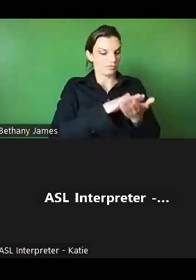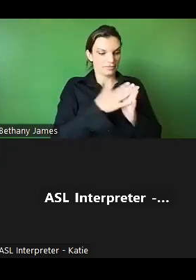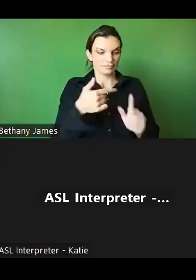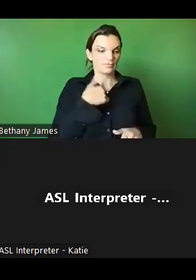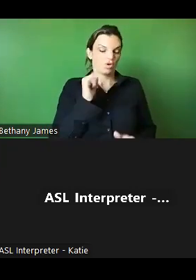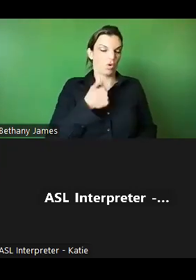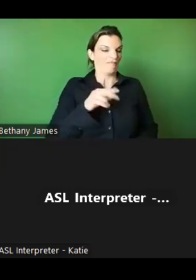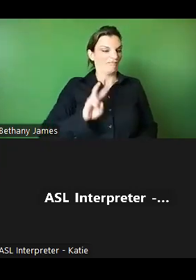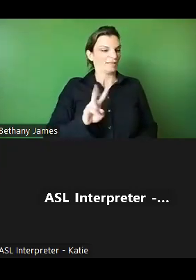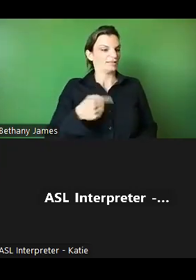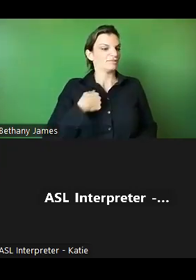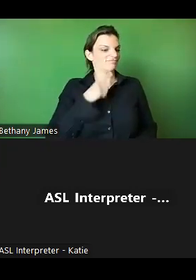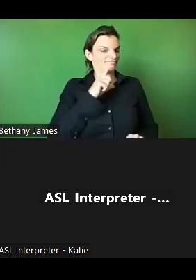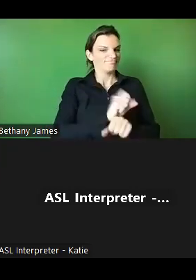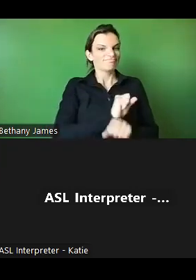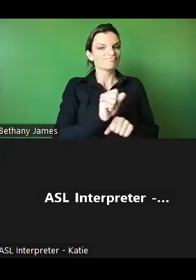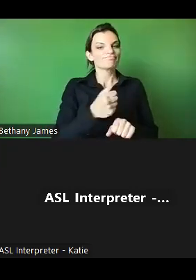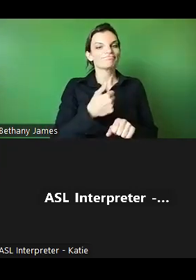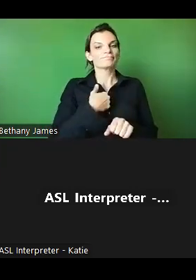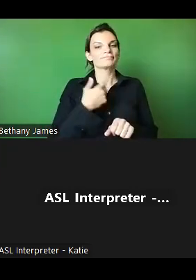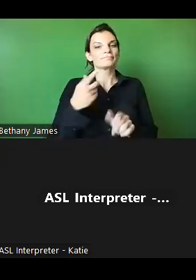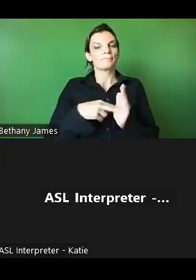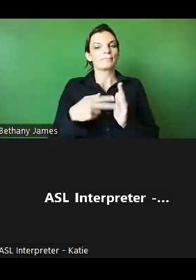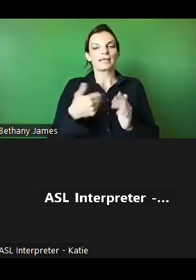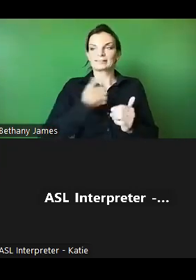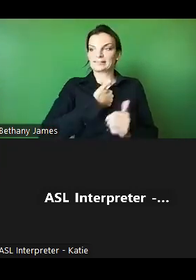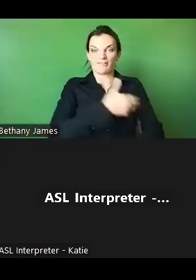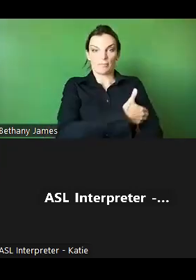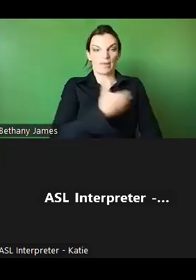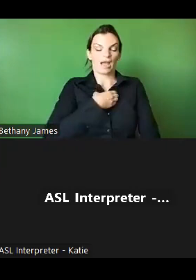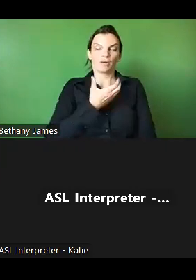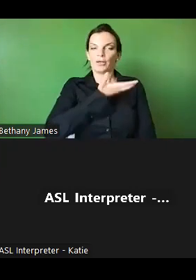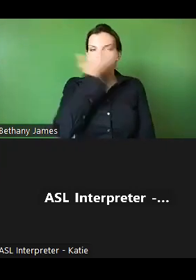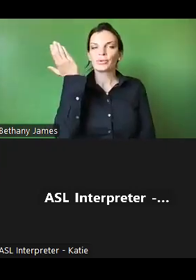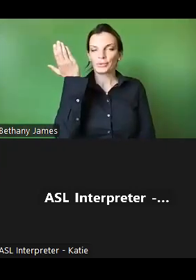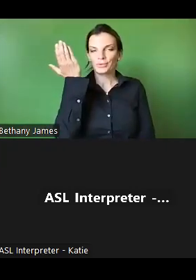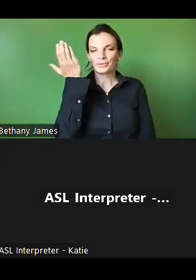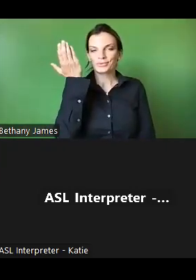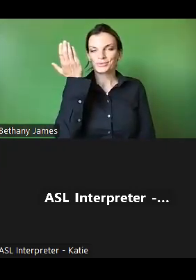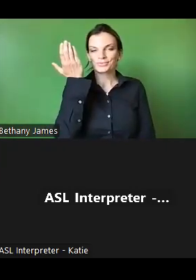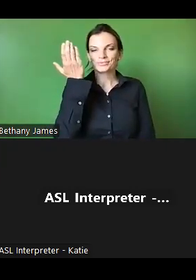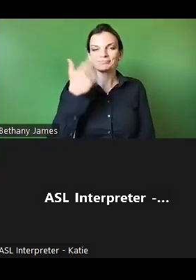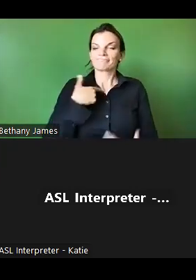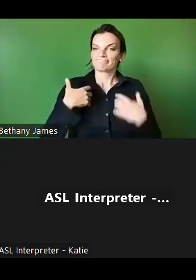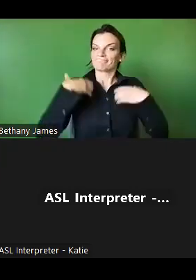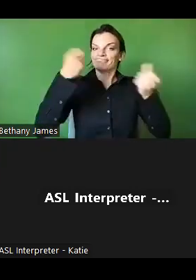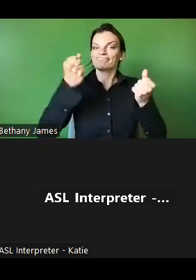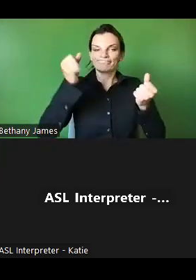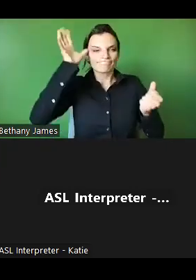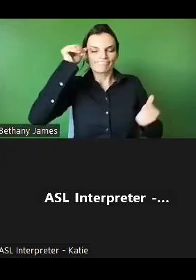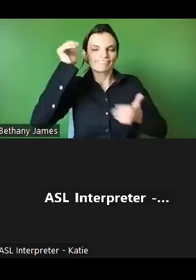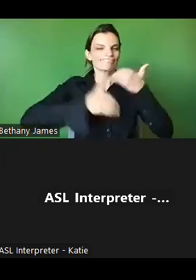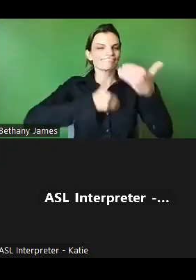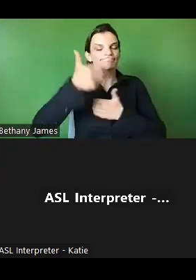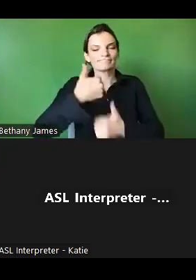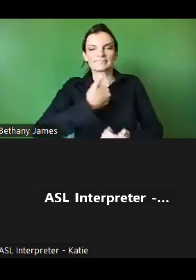mentioned earlier at the expense of truly empowering clients and promoting resilience and